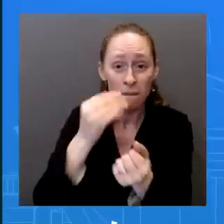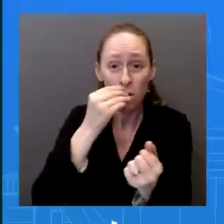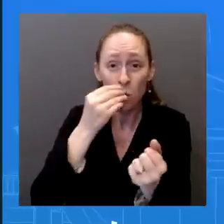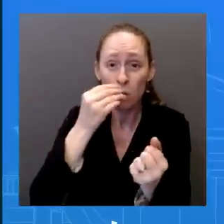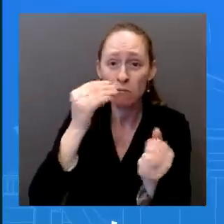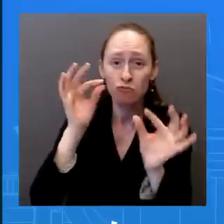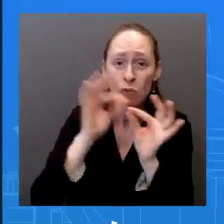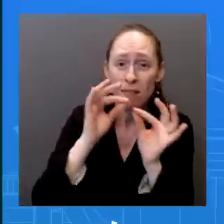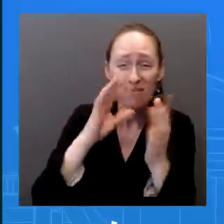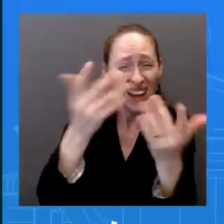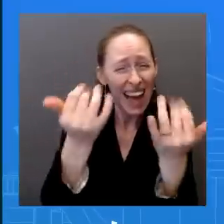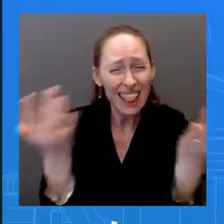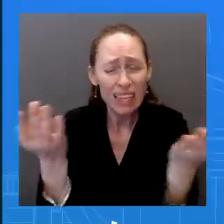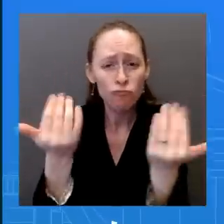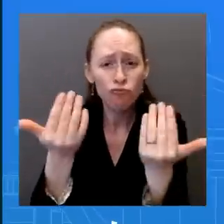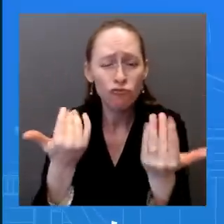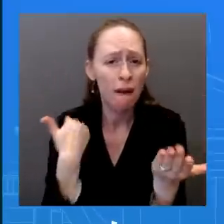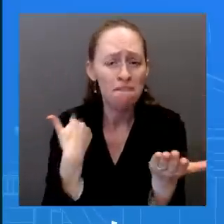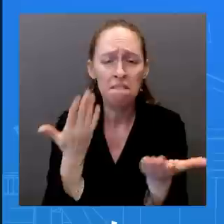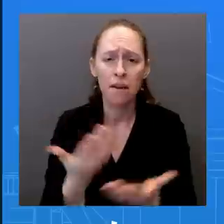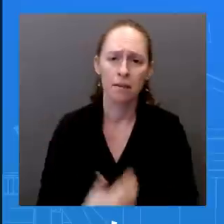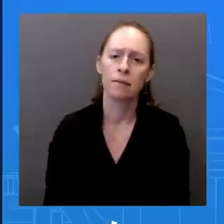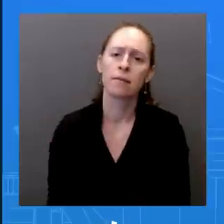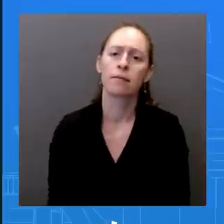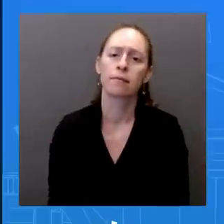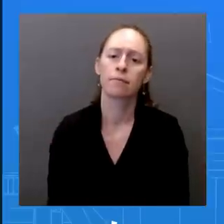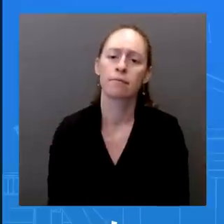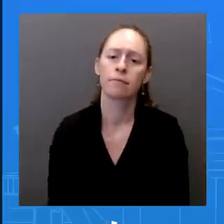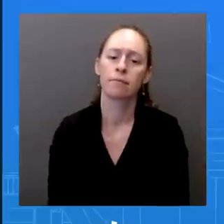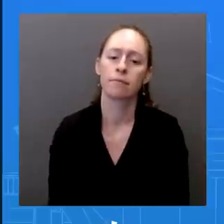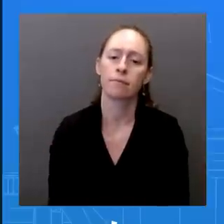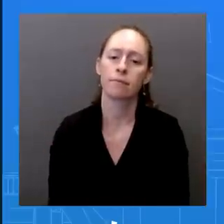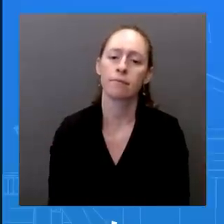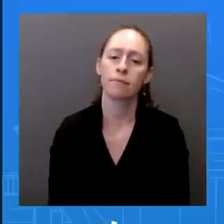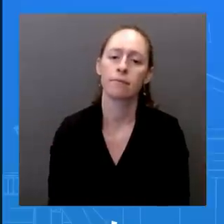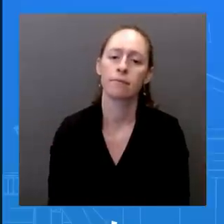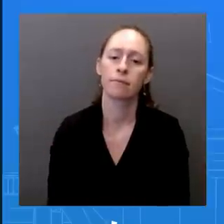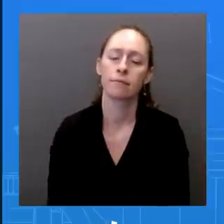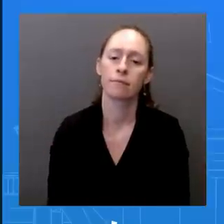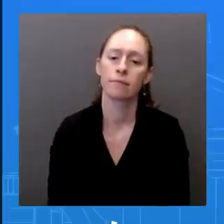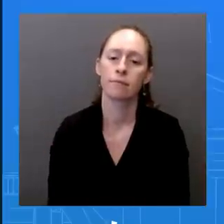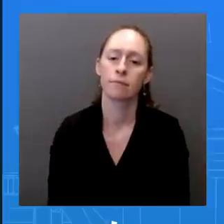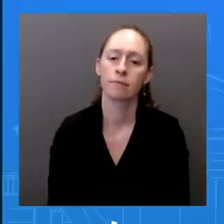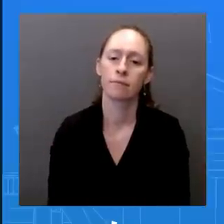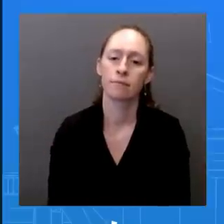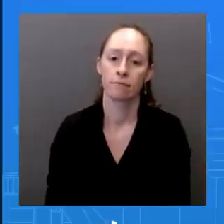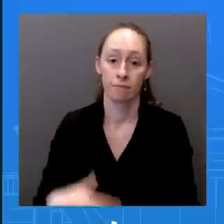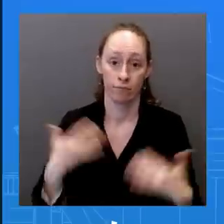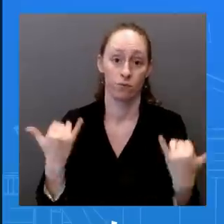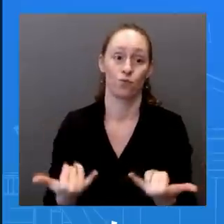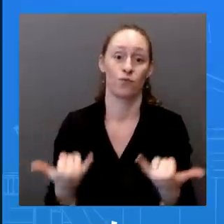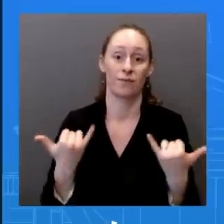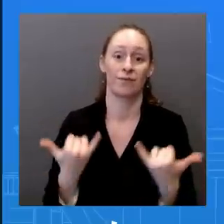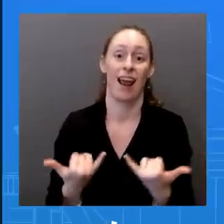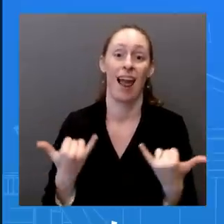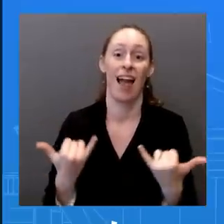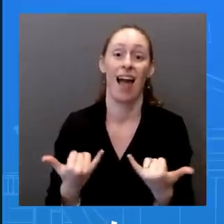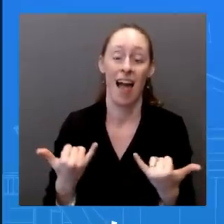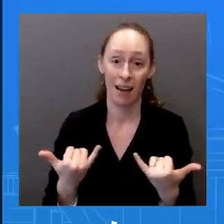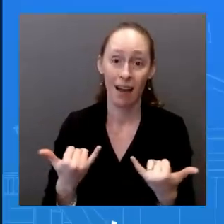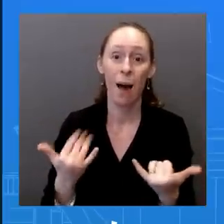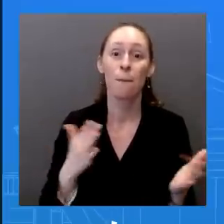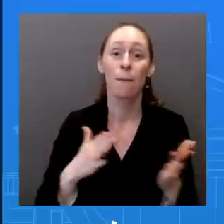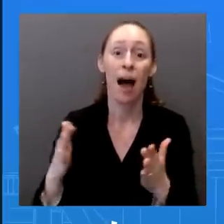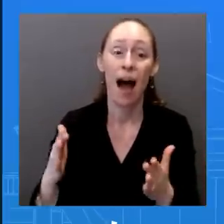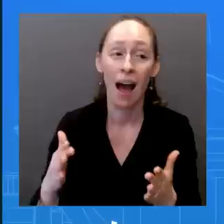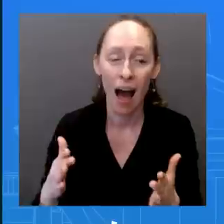had hoped to be able to go to it, but because of the Queen's funeral, he was unable to make the scheduling work. We're